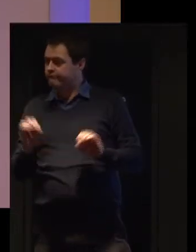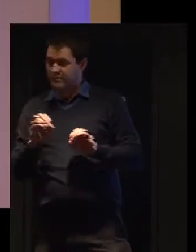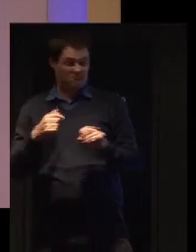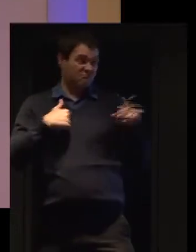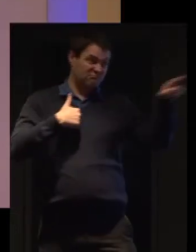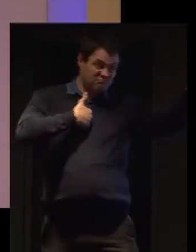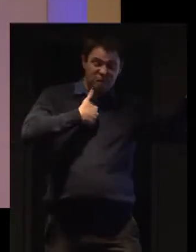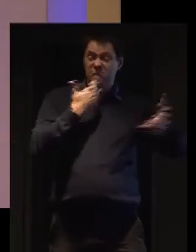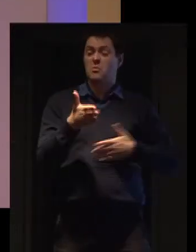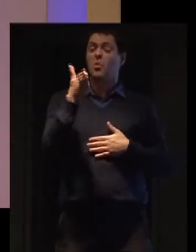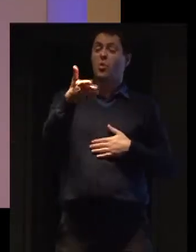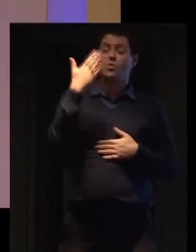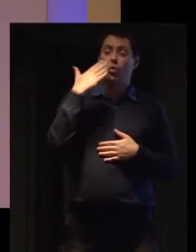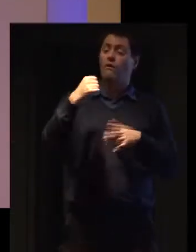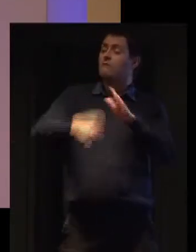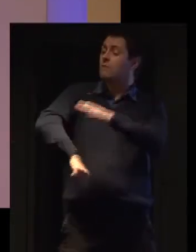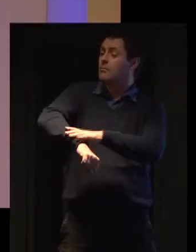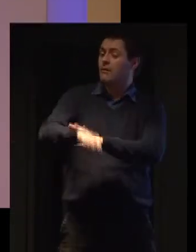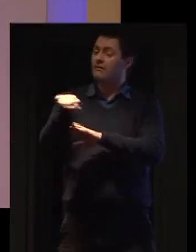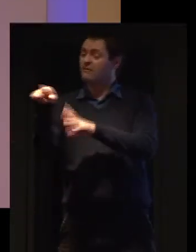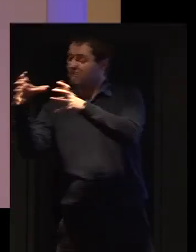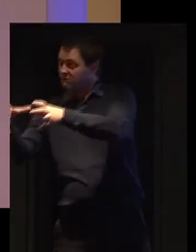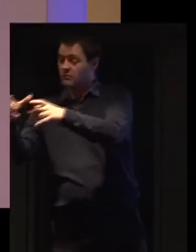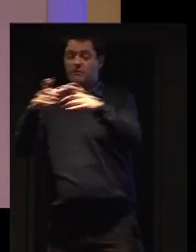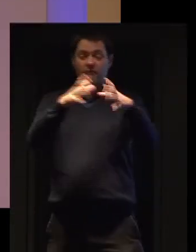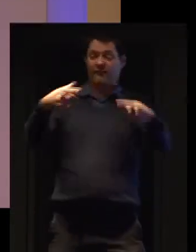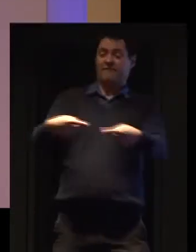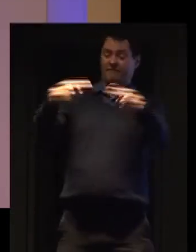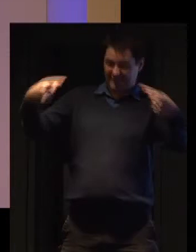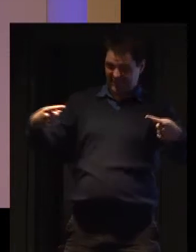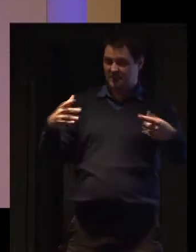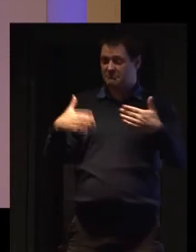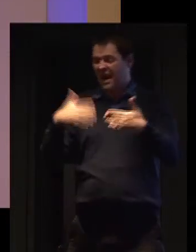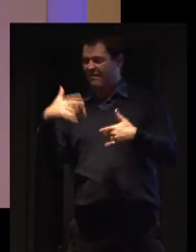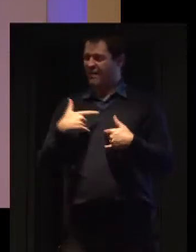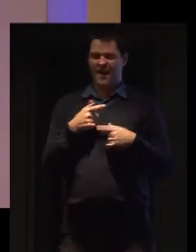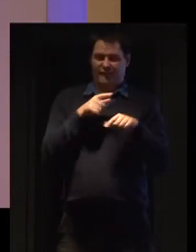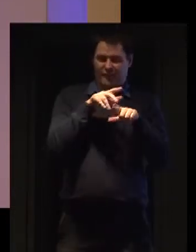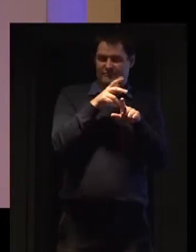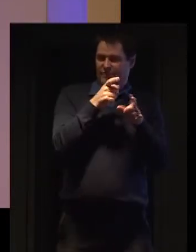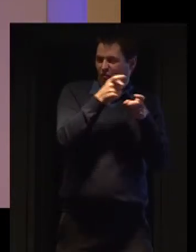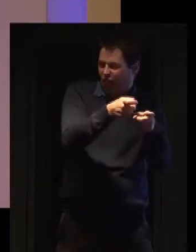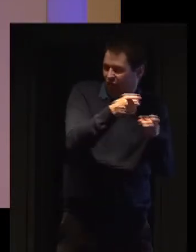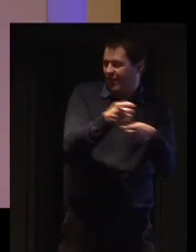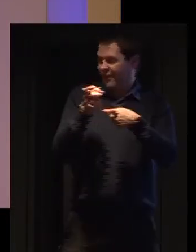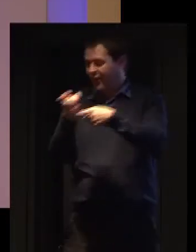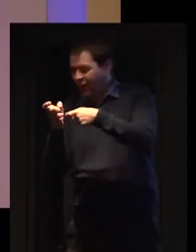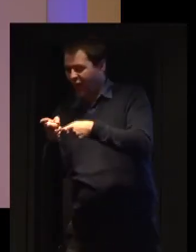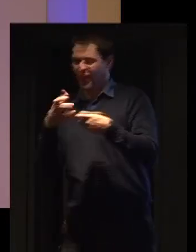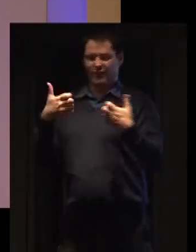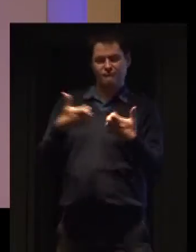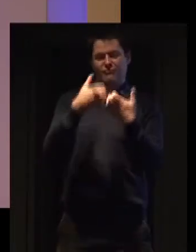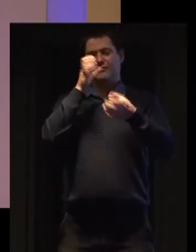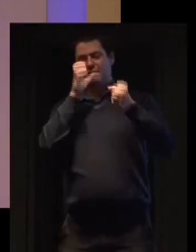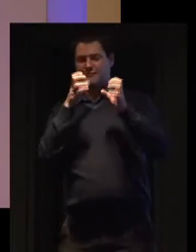meet the DSA when I'm at the match, there's always a nice social contact, always a bit of banter and things like that, and that's good as well.